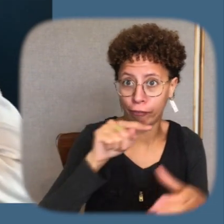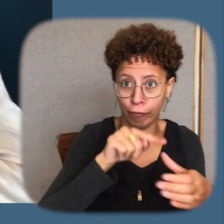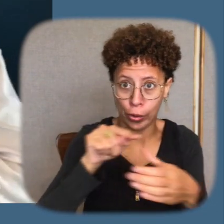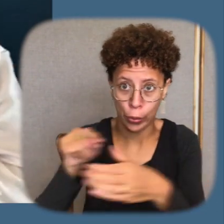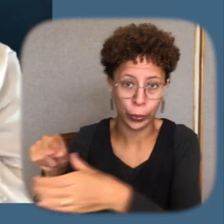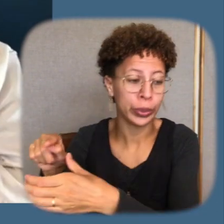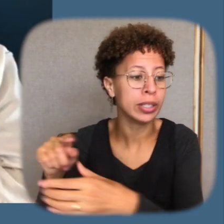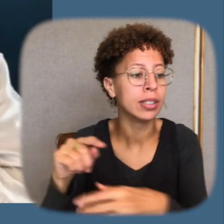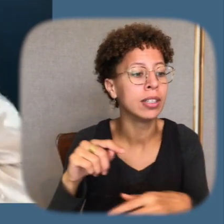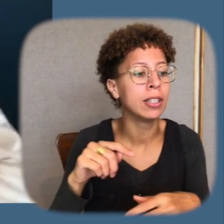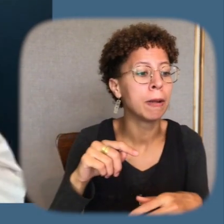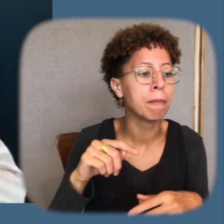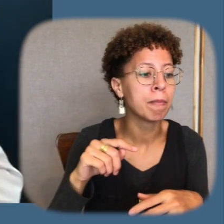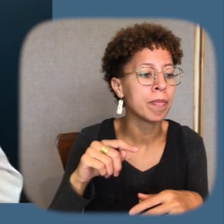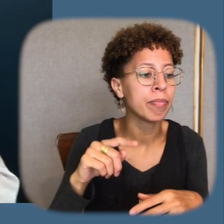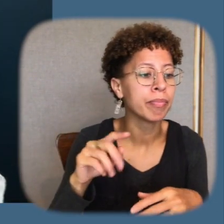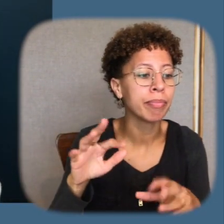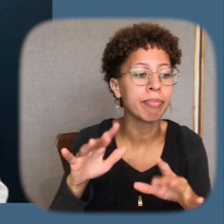Is